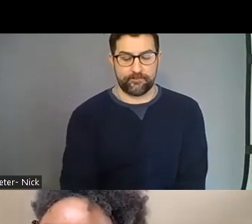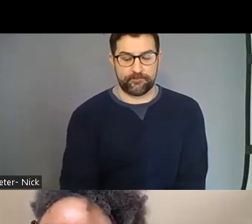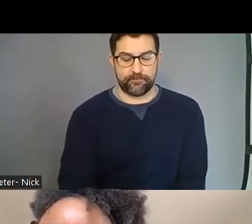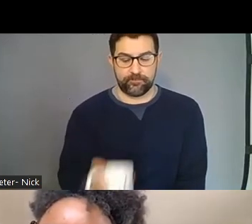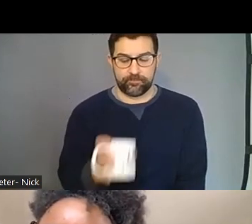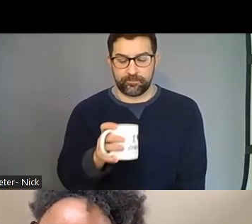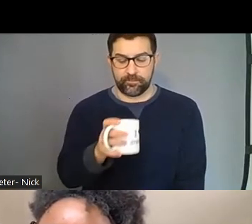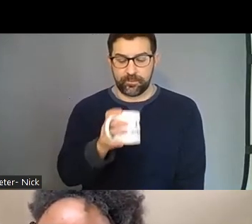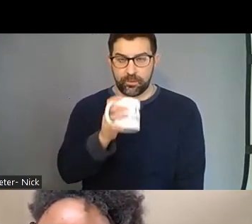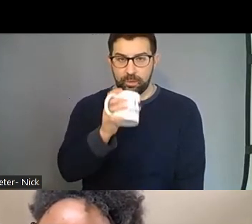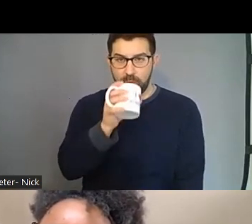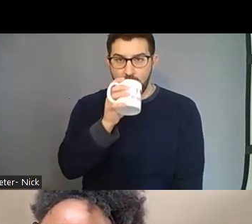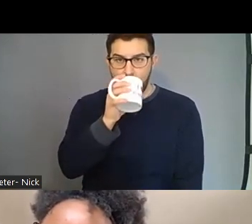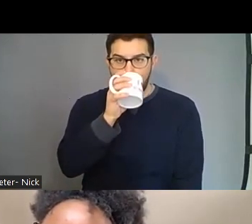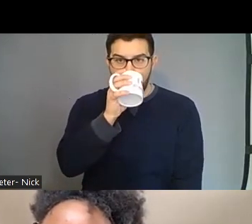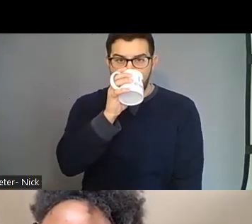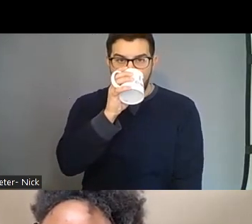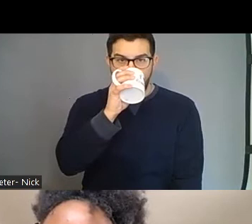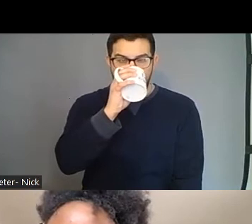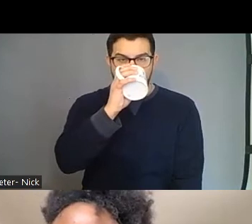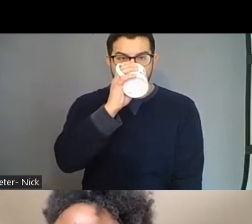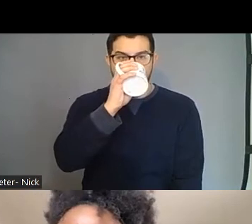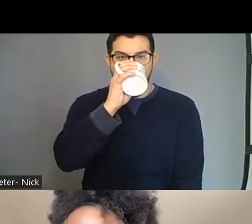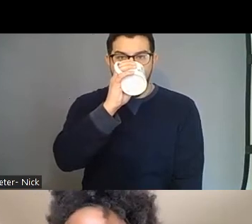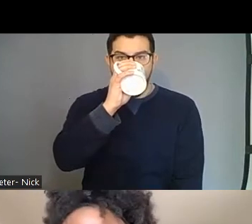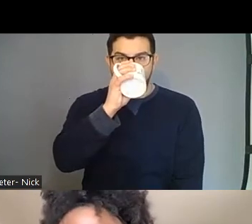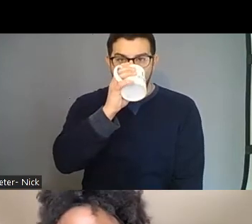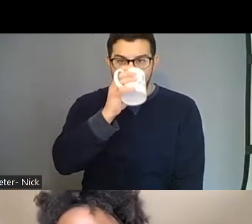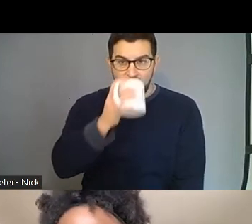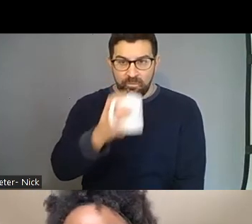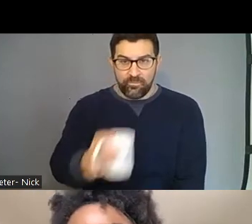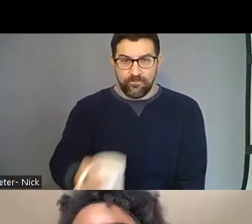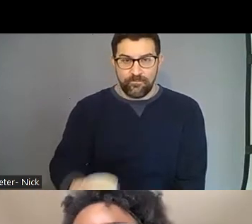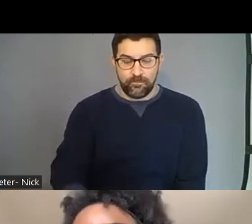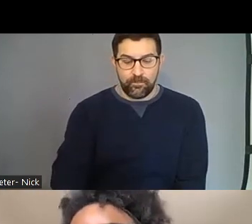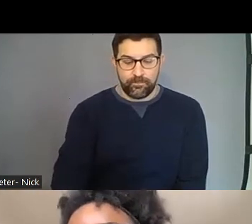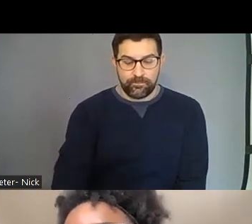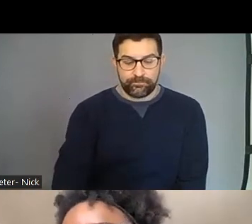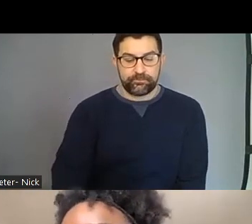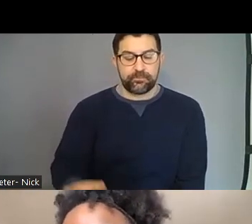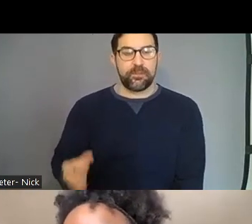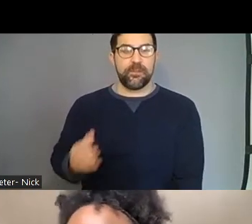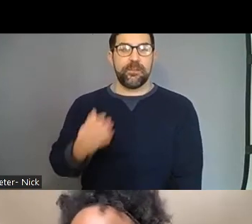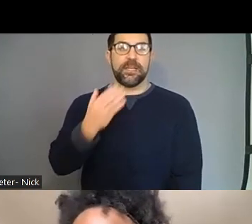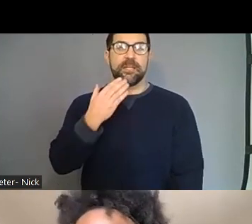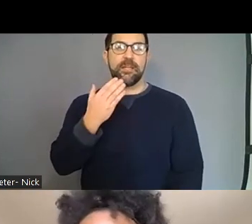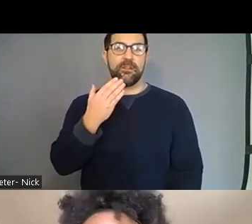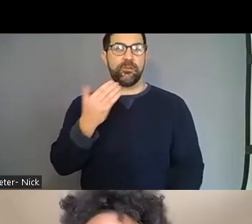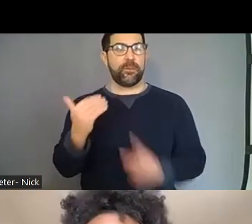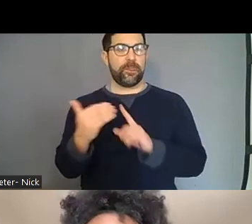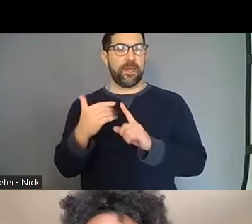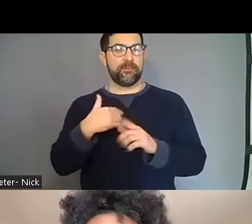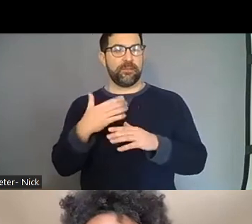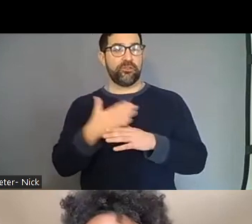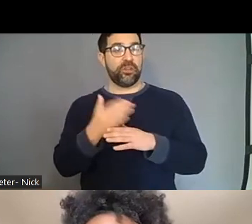Yep, thank you both for that insightful. And it's actually reminding me to share, and I wanna say it now before I forget. After this is